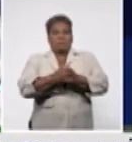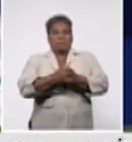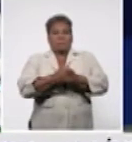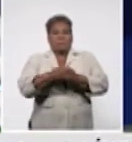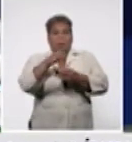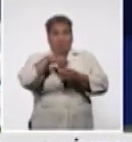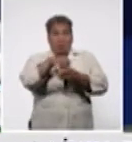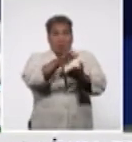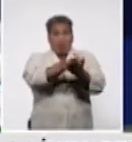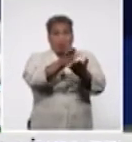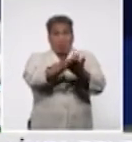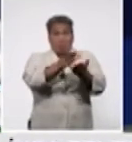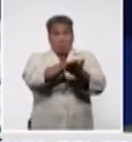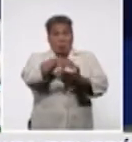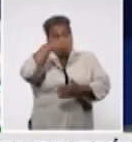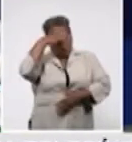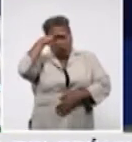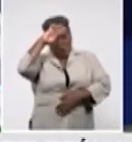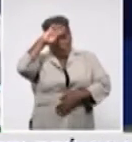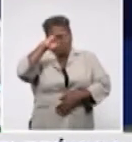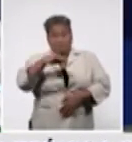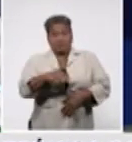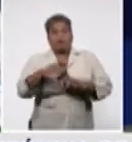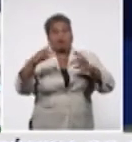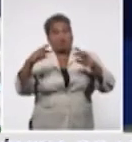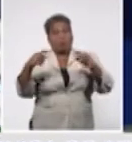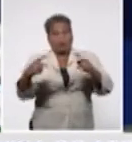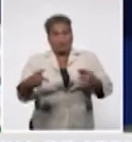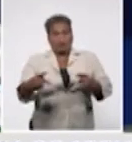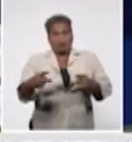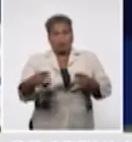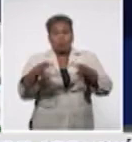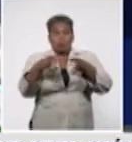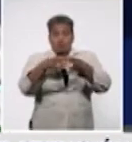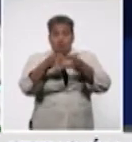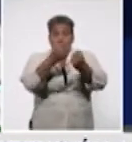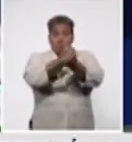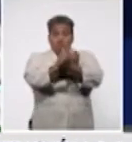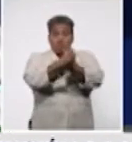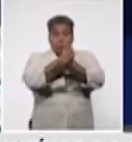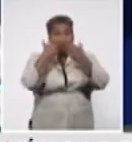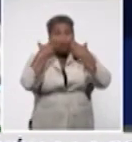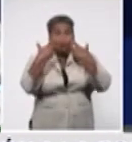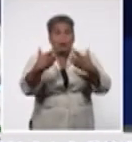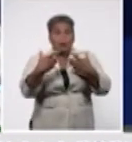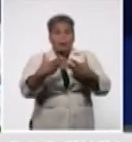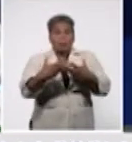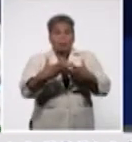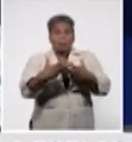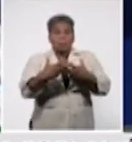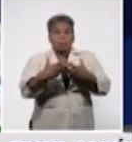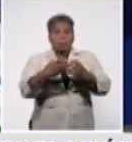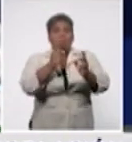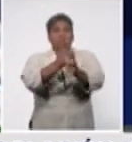the disease, since the person does not present any symptoms and still transmits the virus.